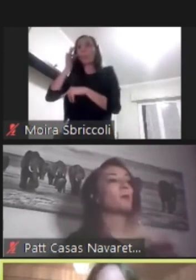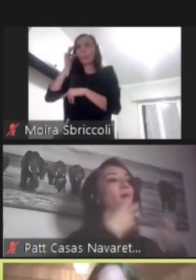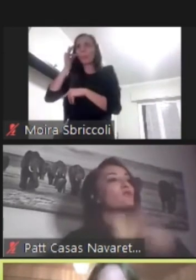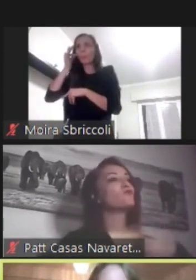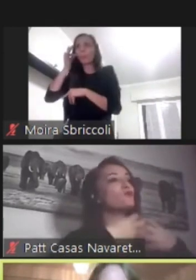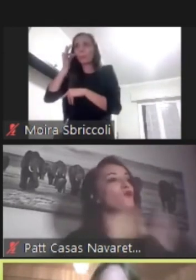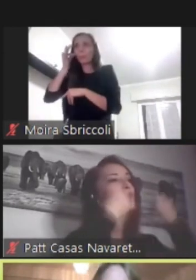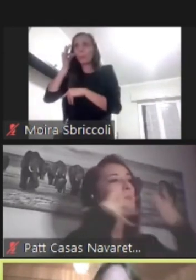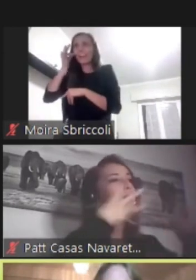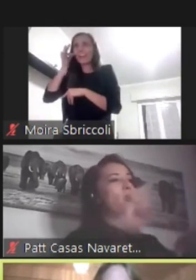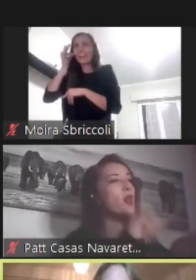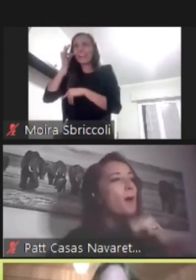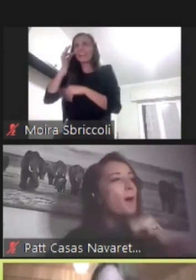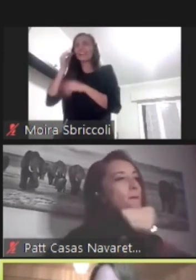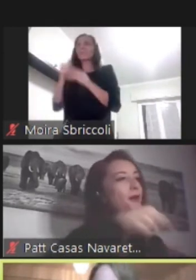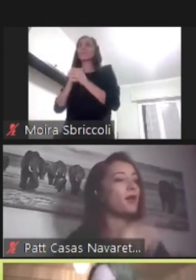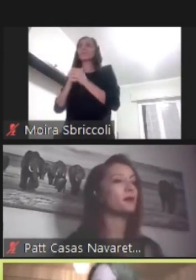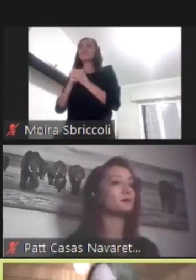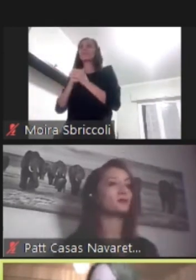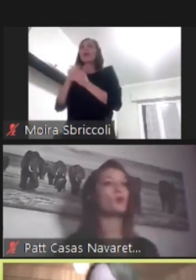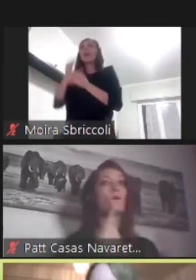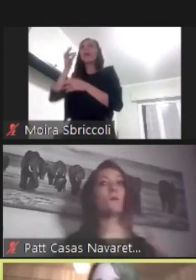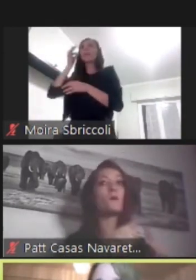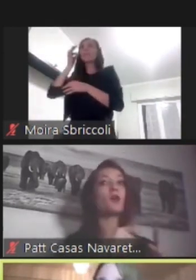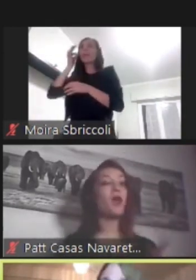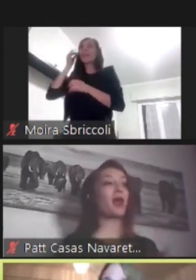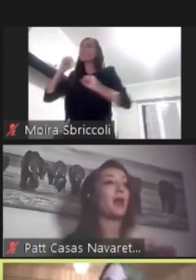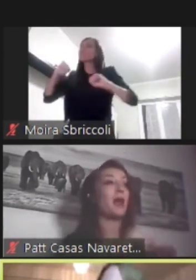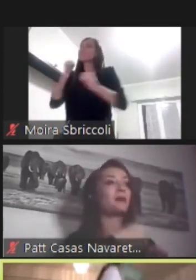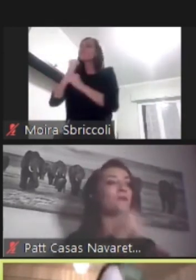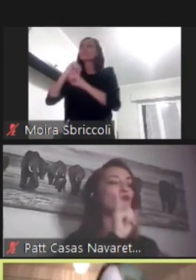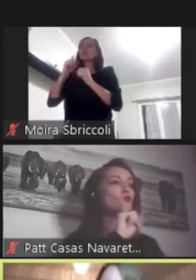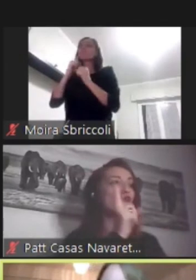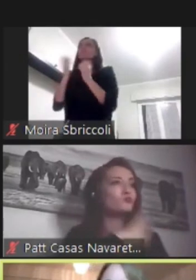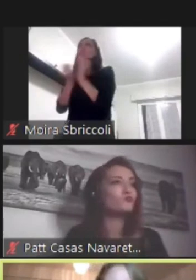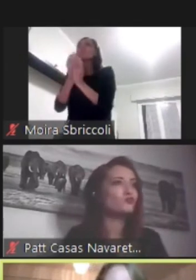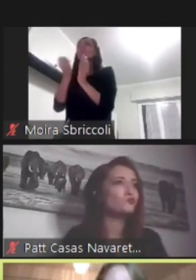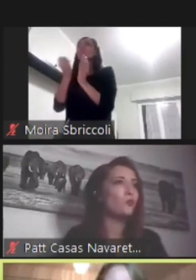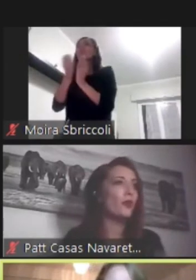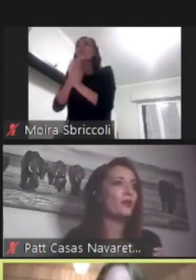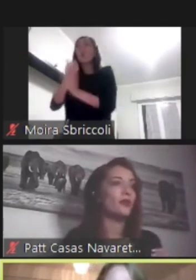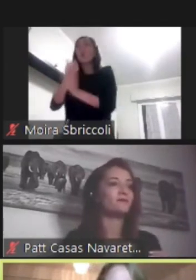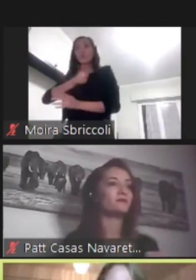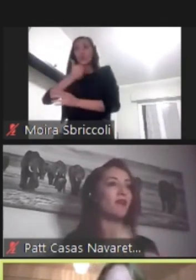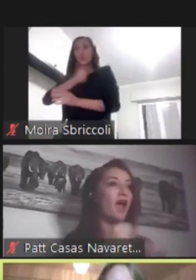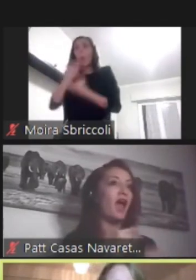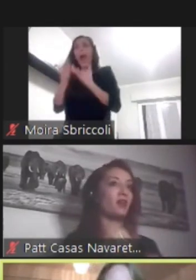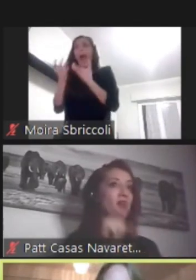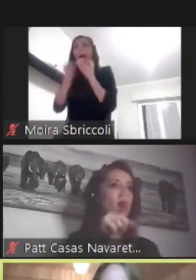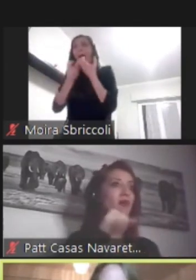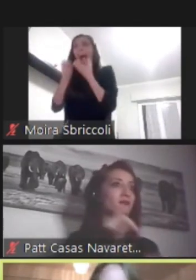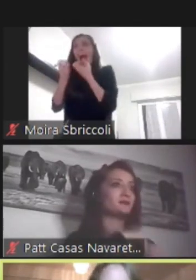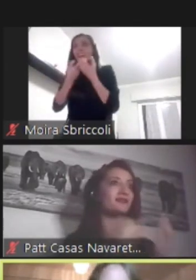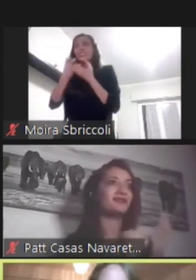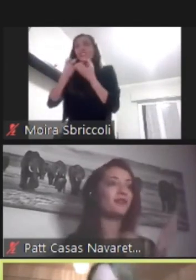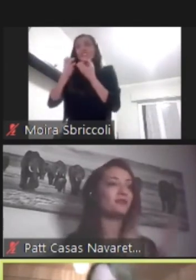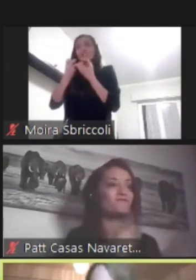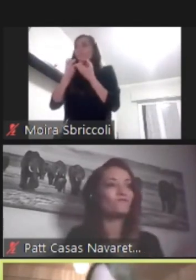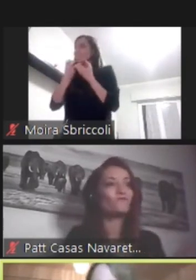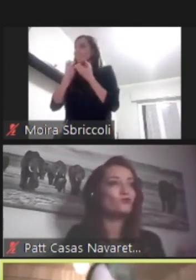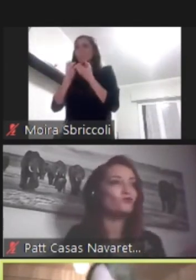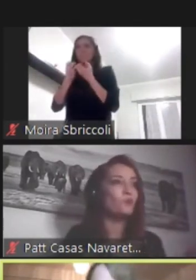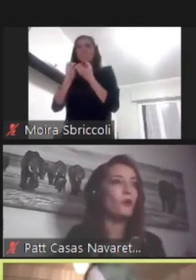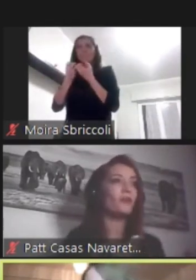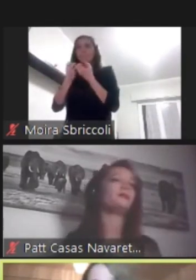acid, okay? So researchers believed that by taking the supplement, that it helped